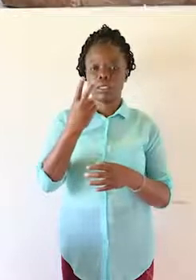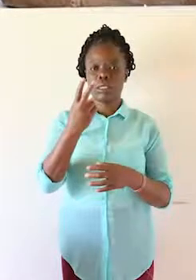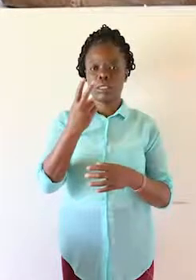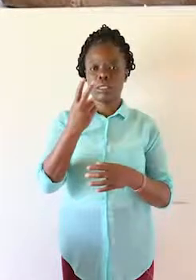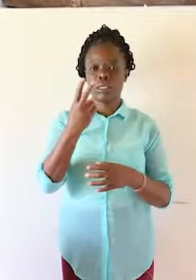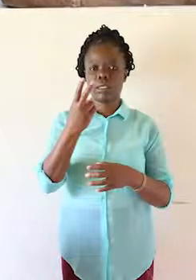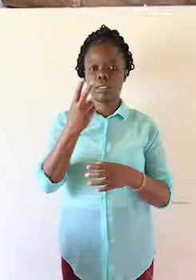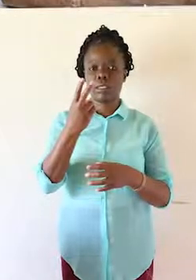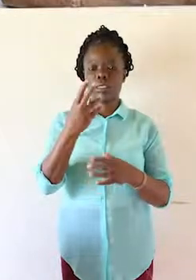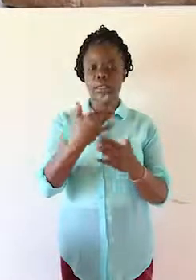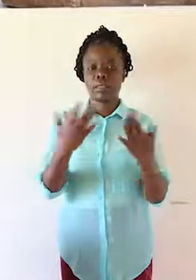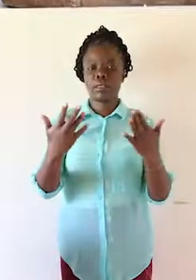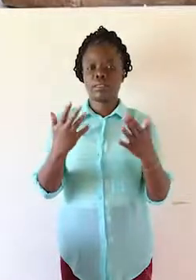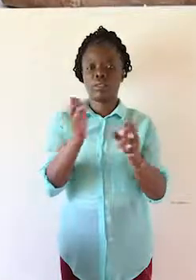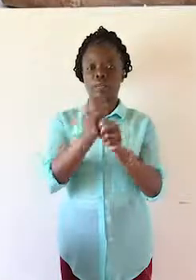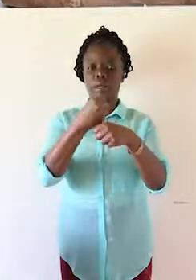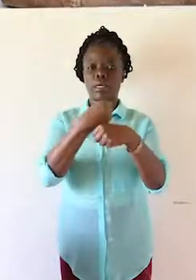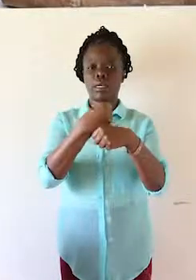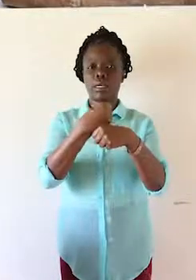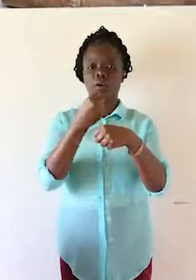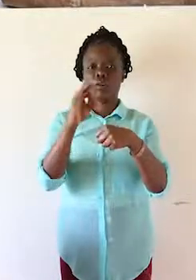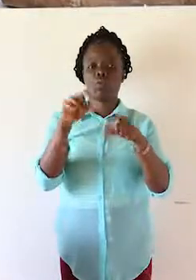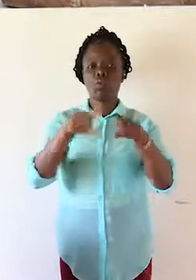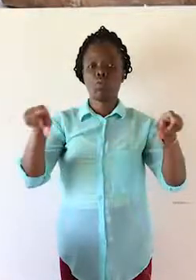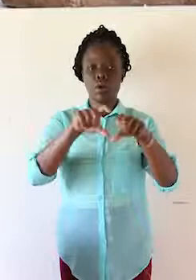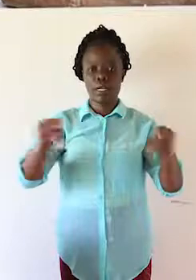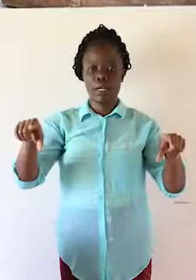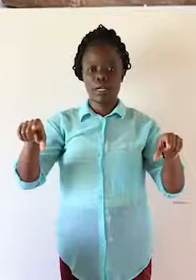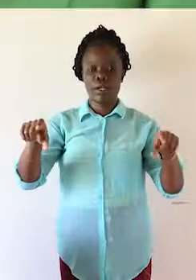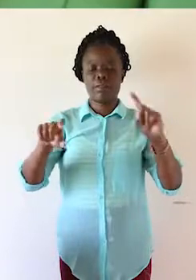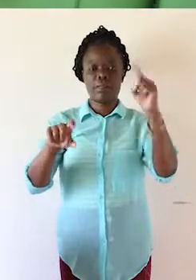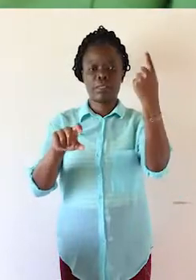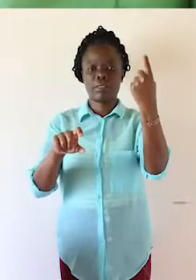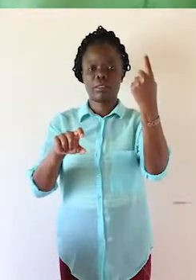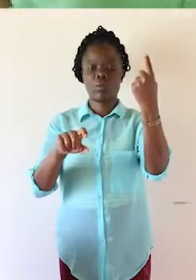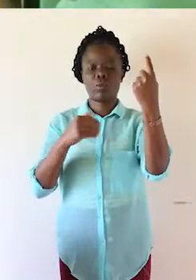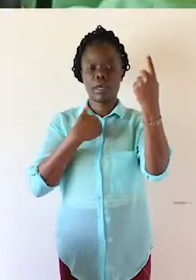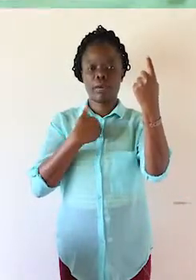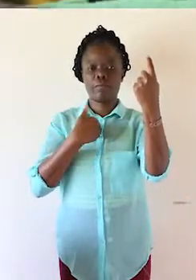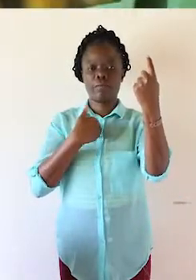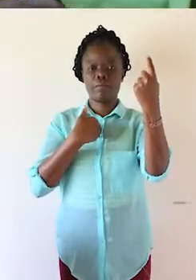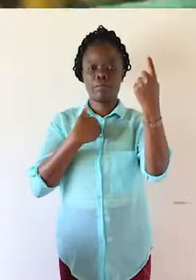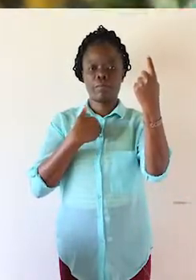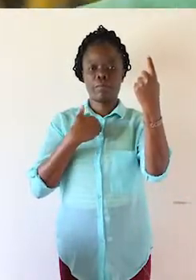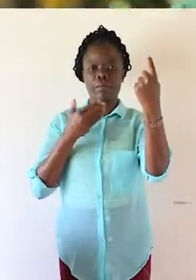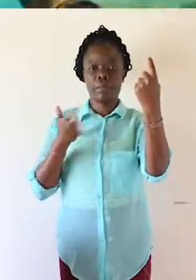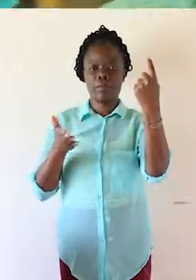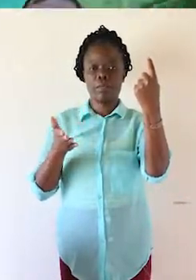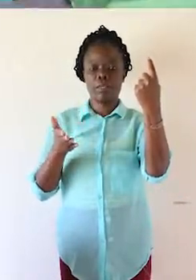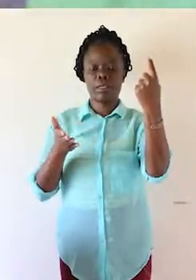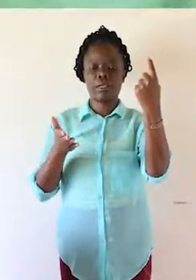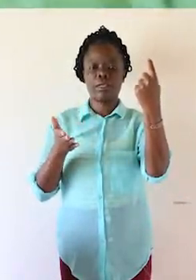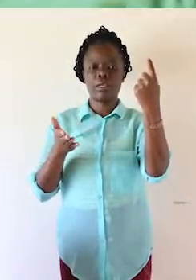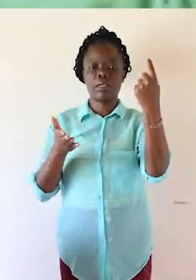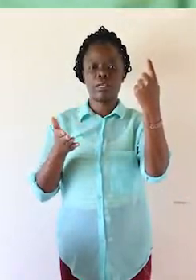we want to see the things which are made of wood. So first we have this. This